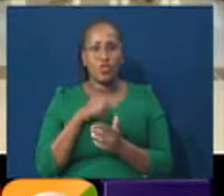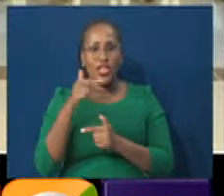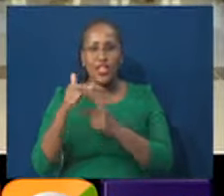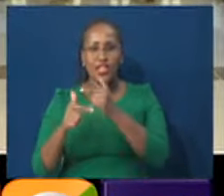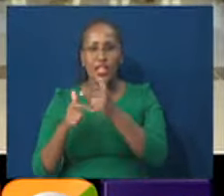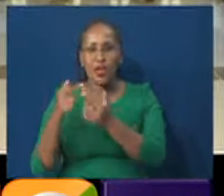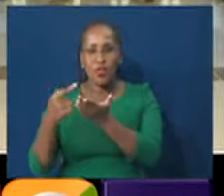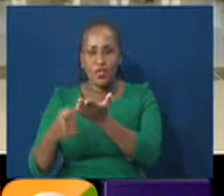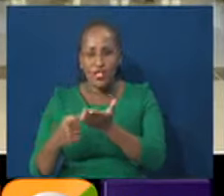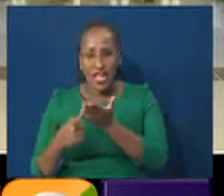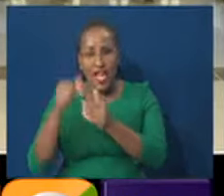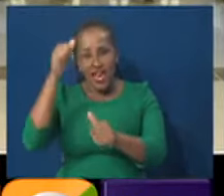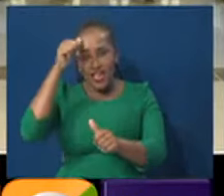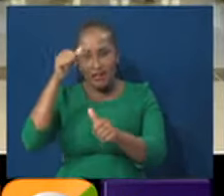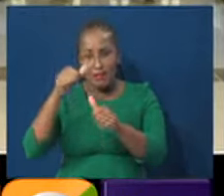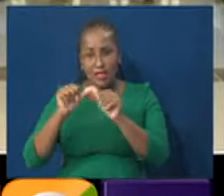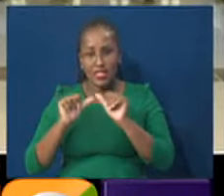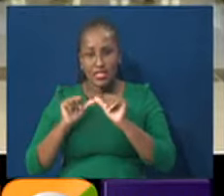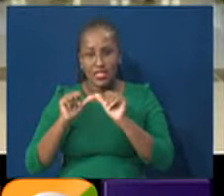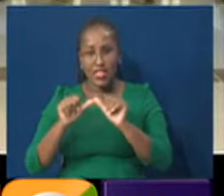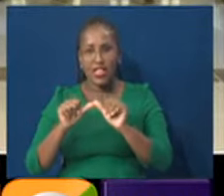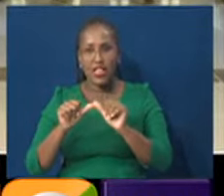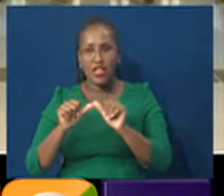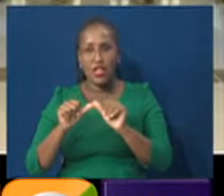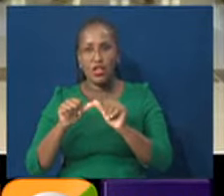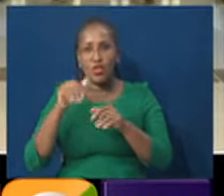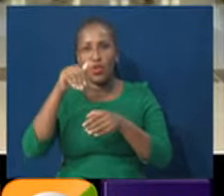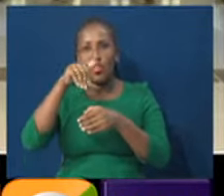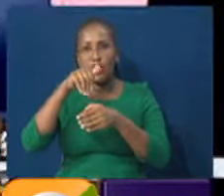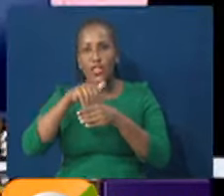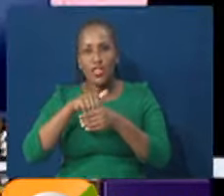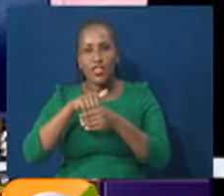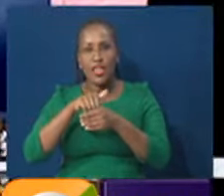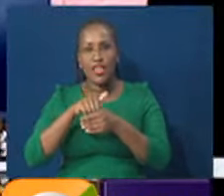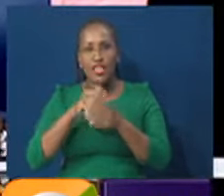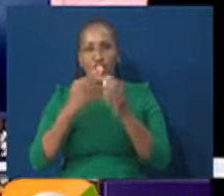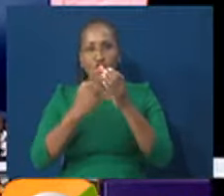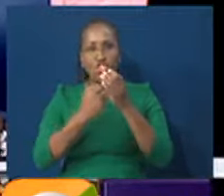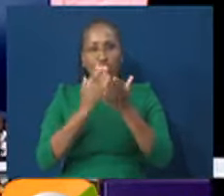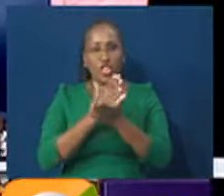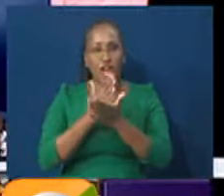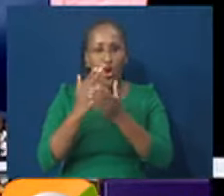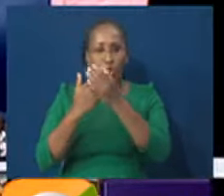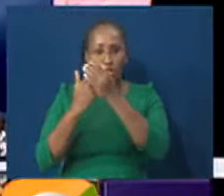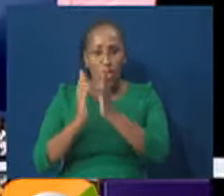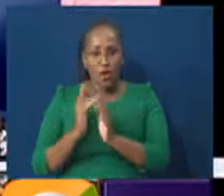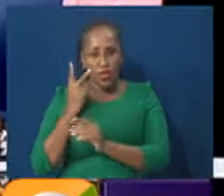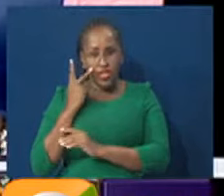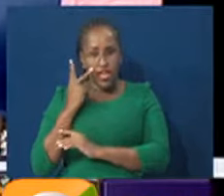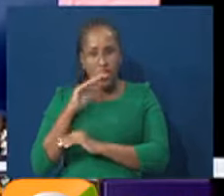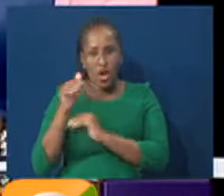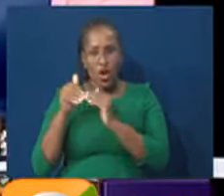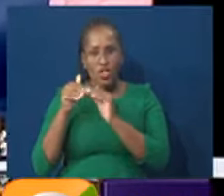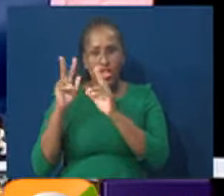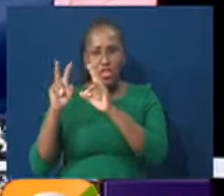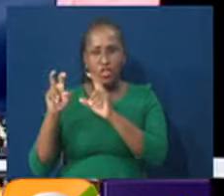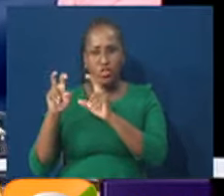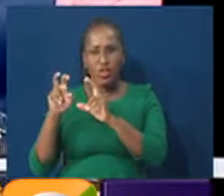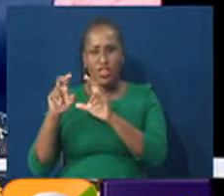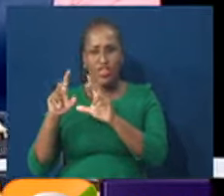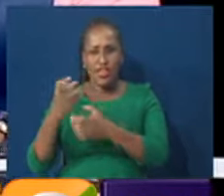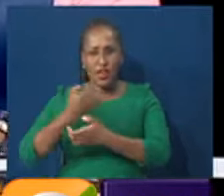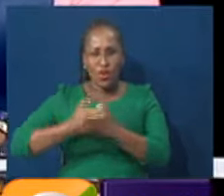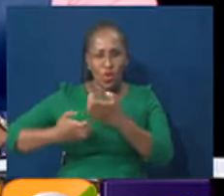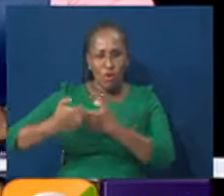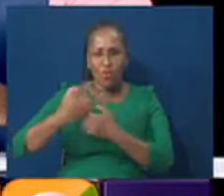kuendeleza mjadala. Nakumbuka kwamba tupo katika ukumbi ule wa shareholders. Na ukiangalia swala zima la gharama ya maisha Trevor,